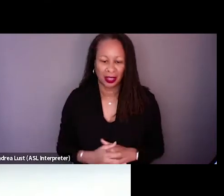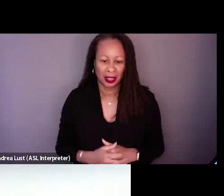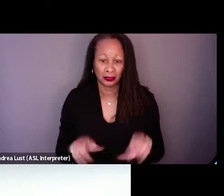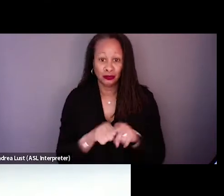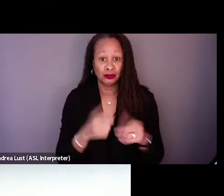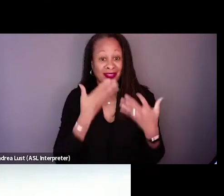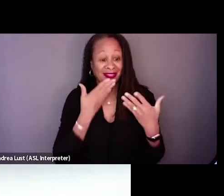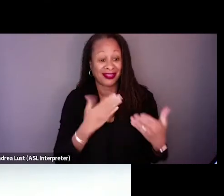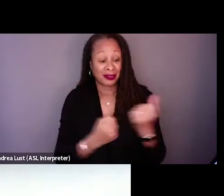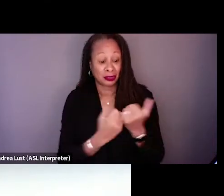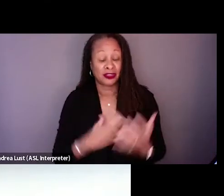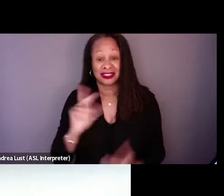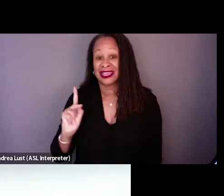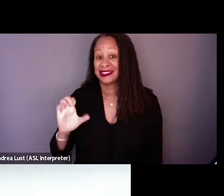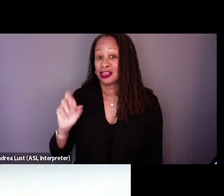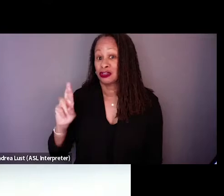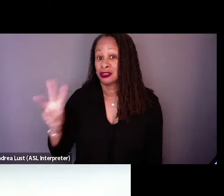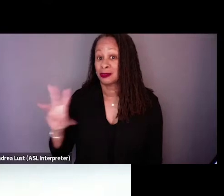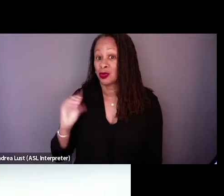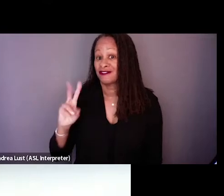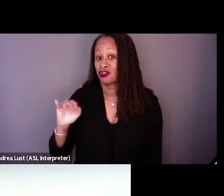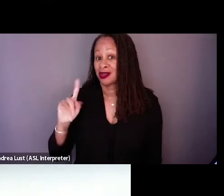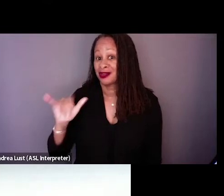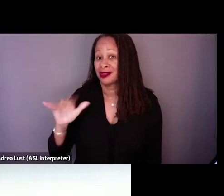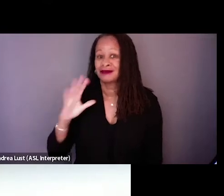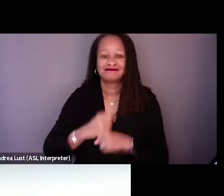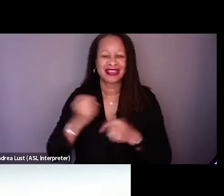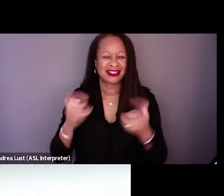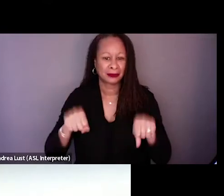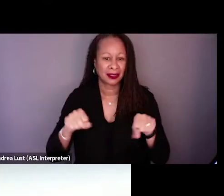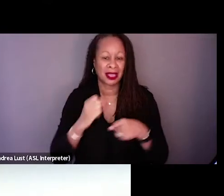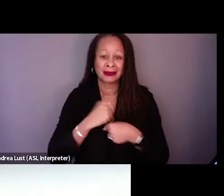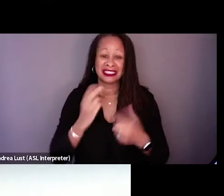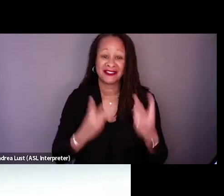thank our sponsors, KCRW and Variety, for making this possible. Please visit